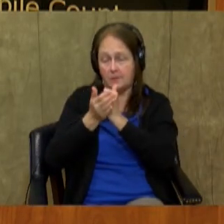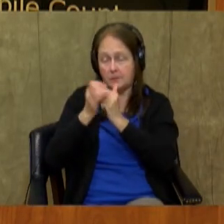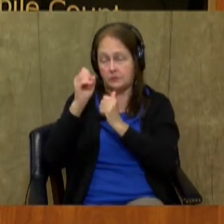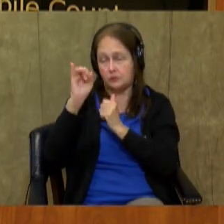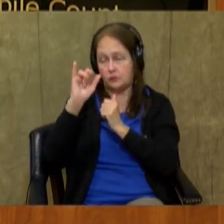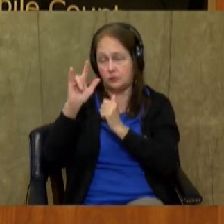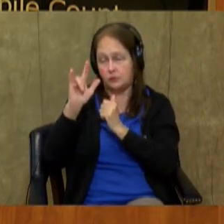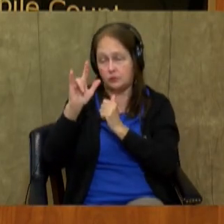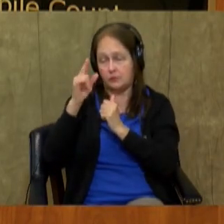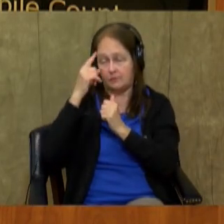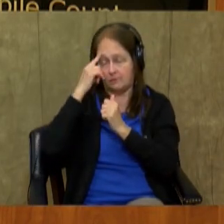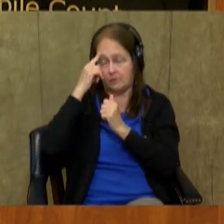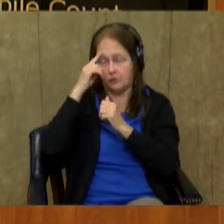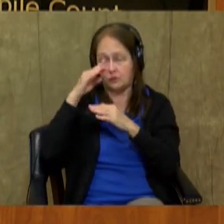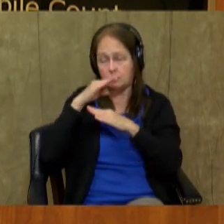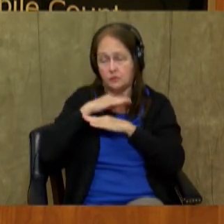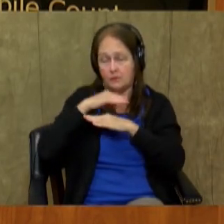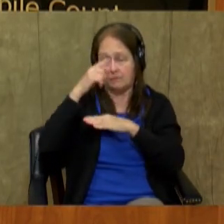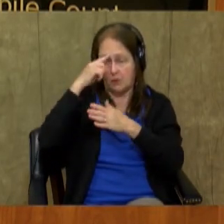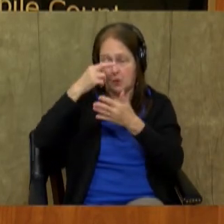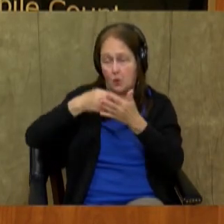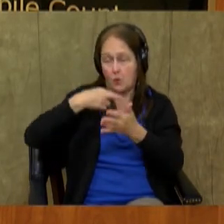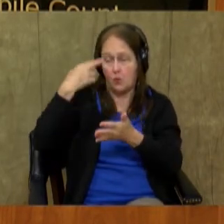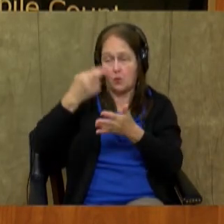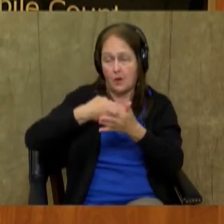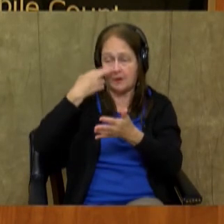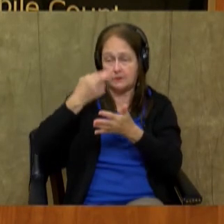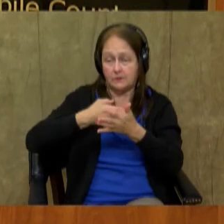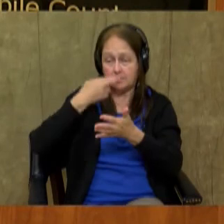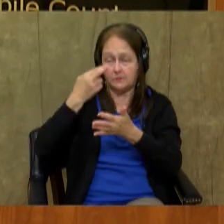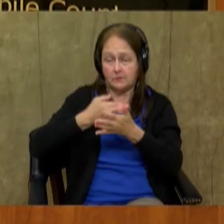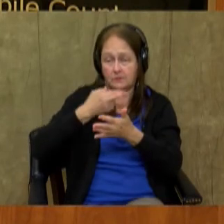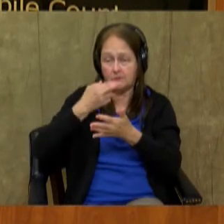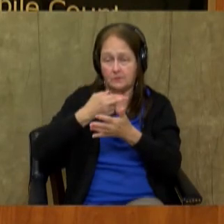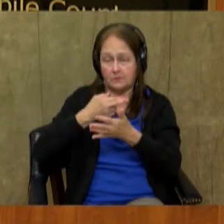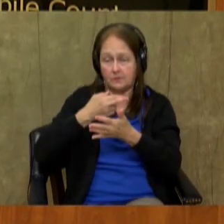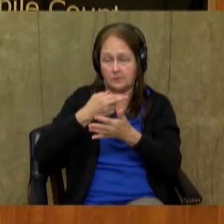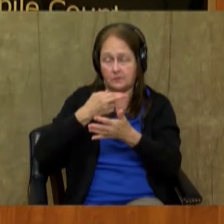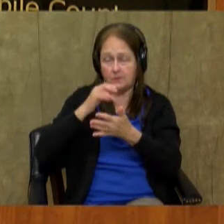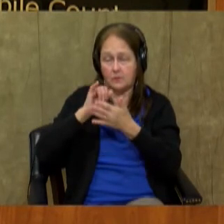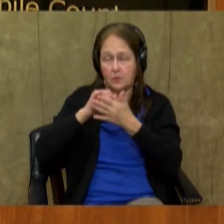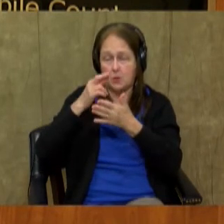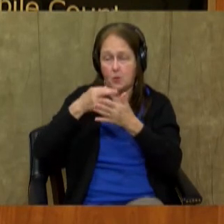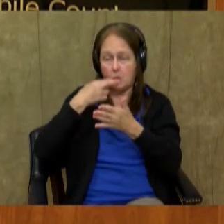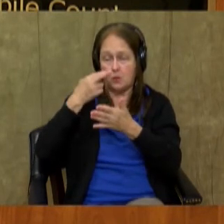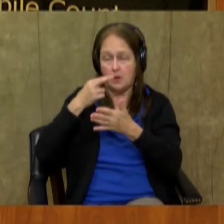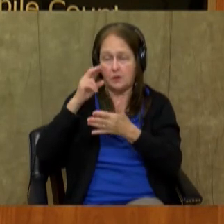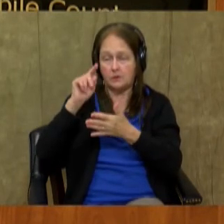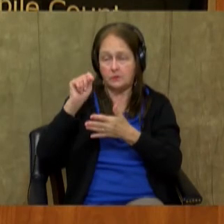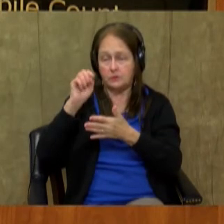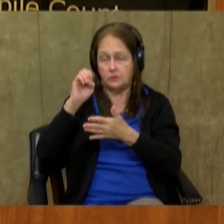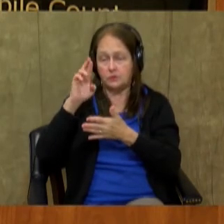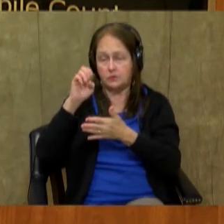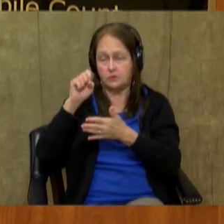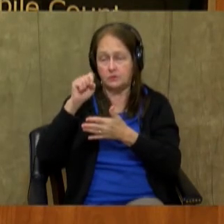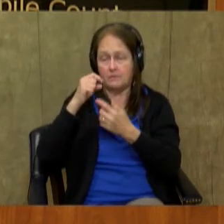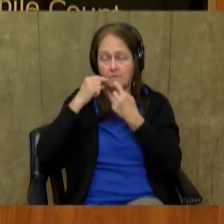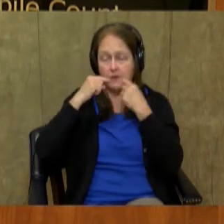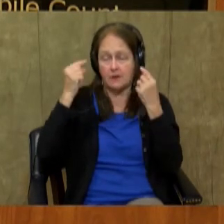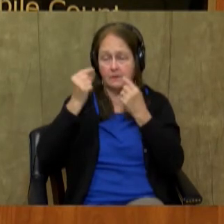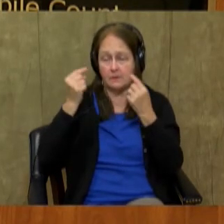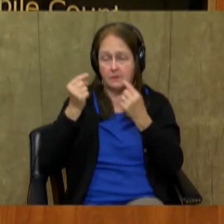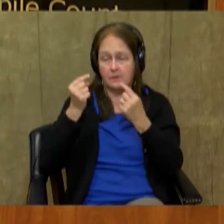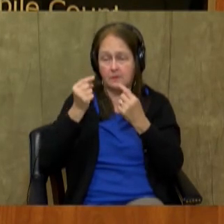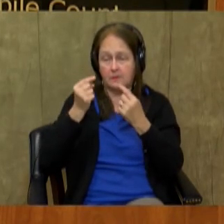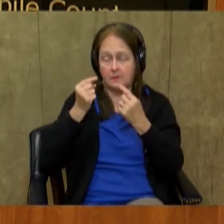really well suited for rice growing that is done in this region, okay? The rice terraces in the Philippines are world famous.